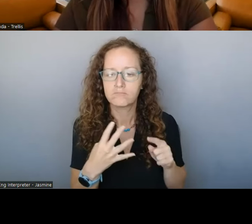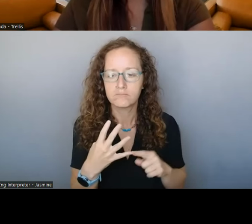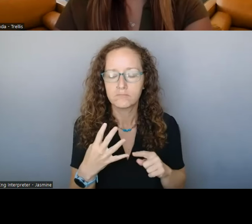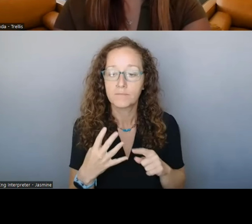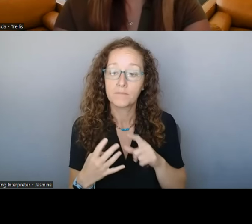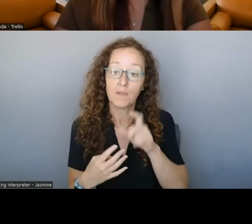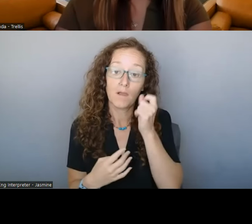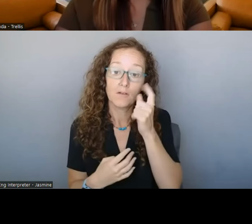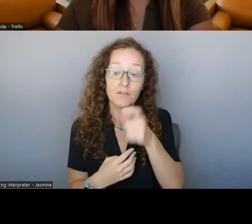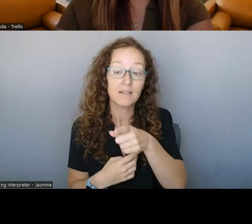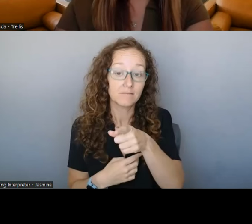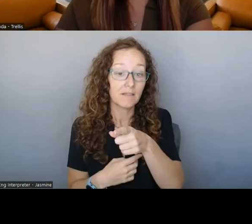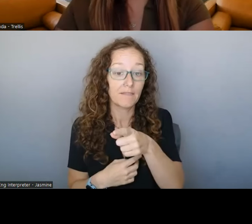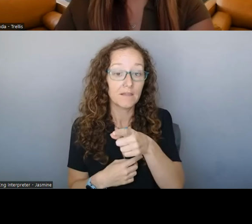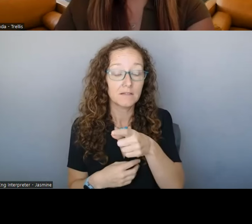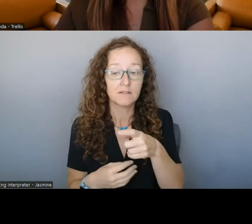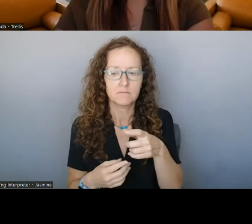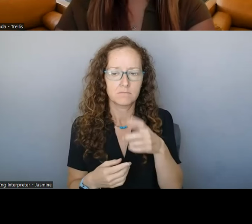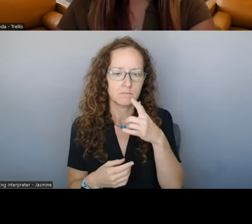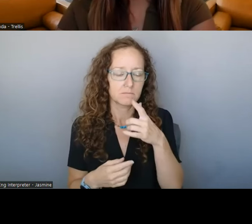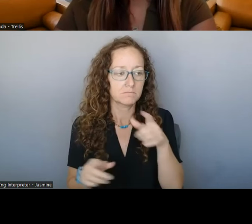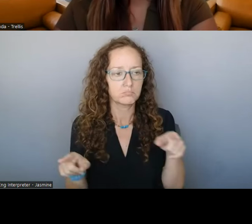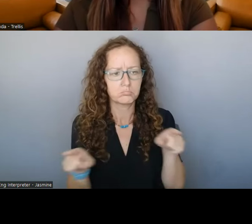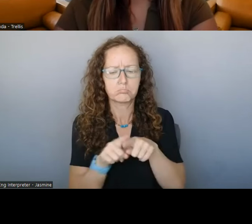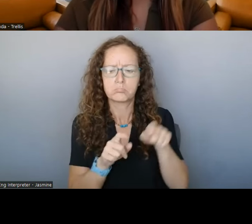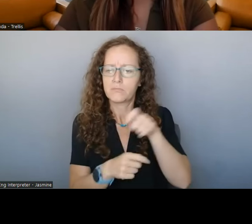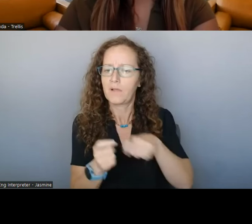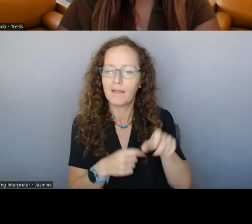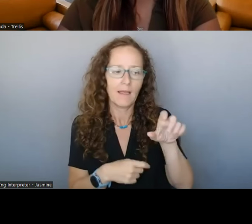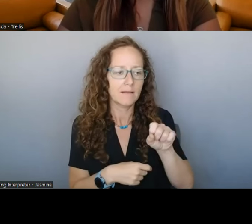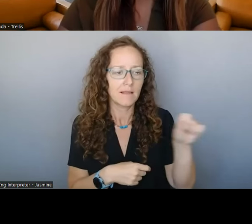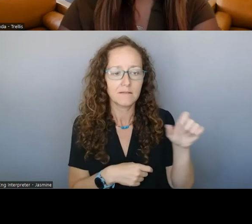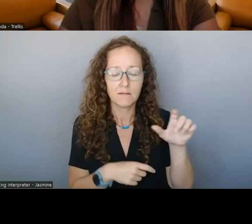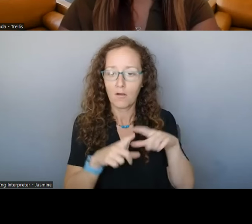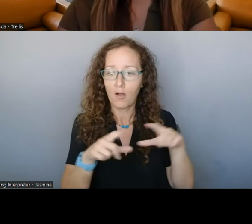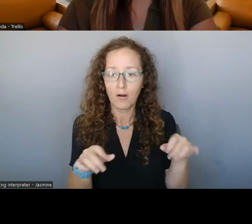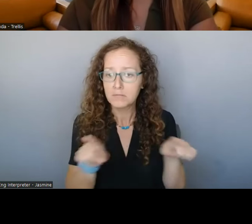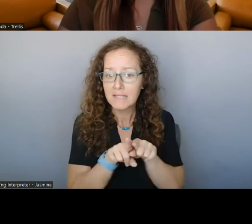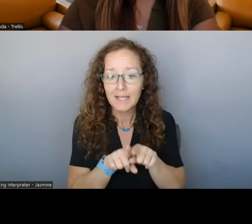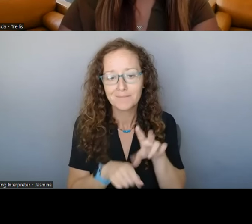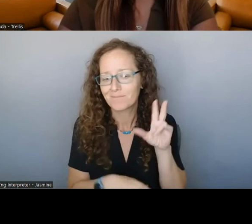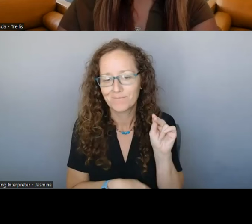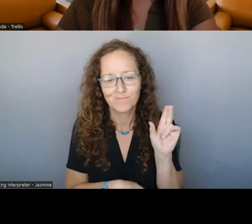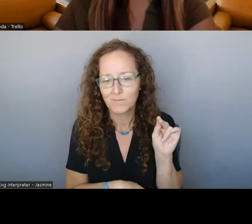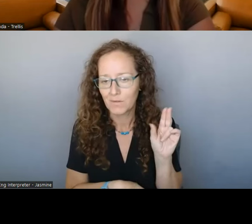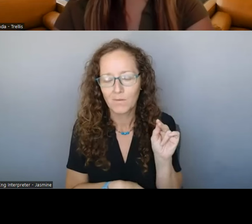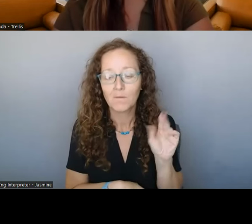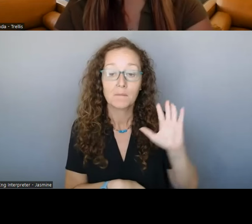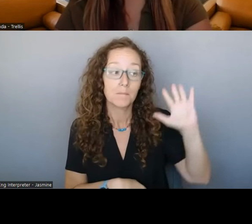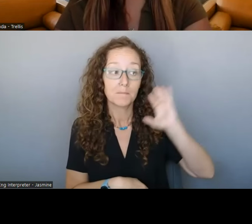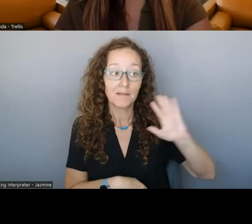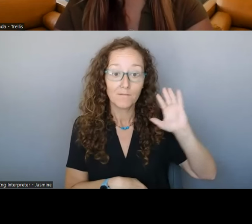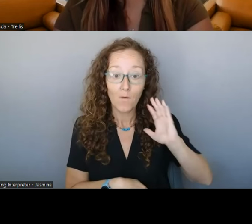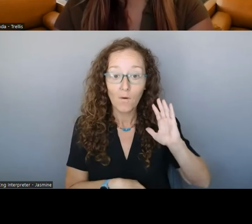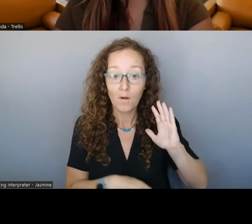card. Used to be a little bit more confusing because that number, the Medicare number, was your Social Security card, but now